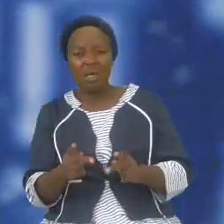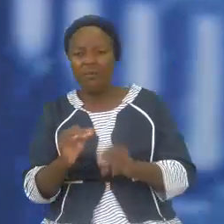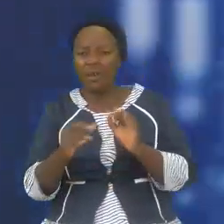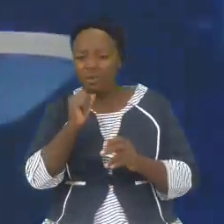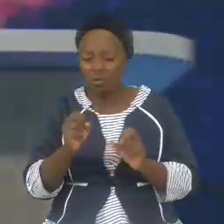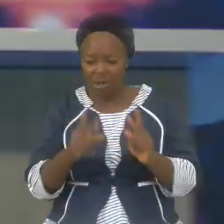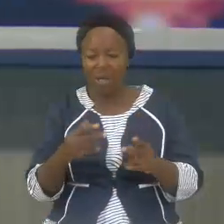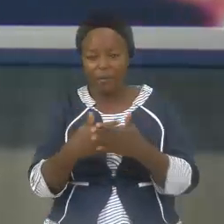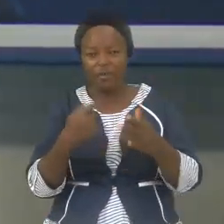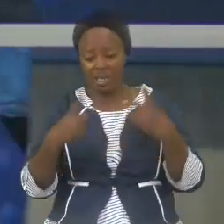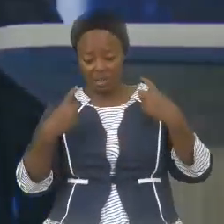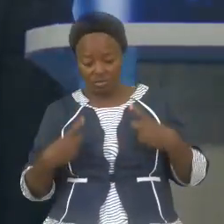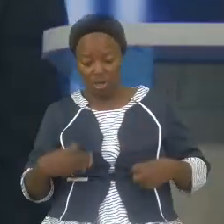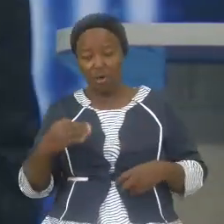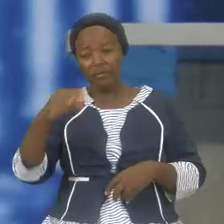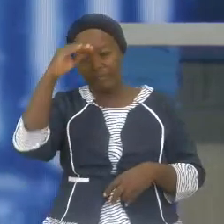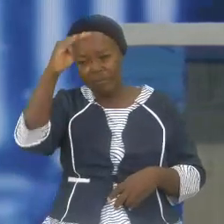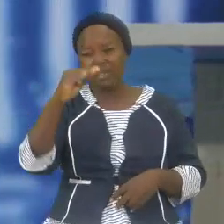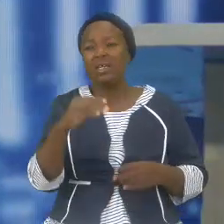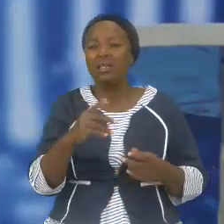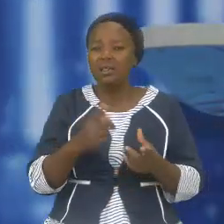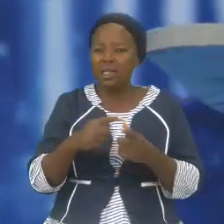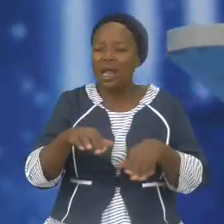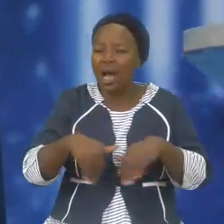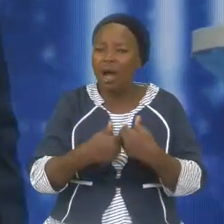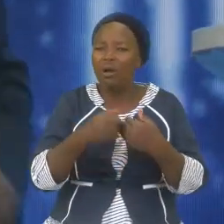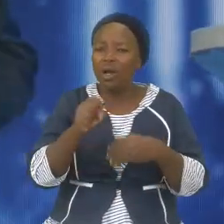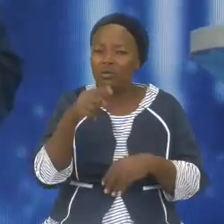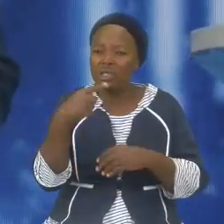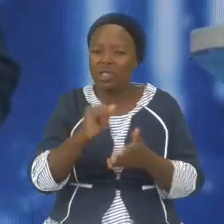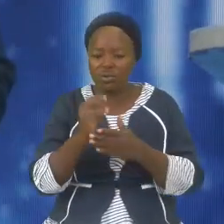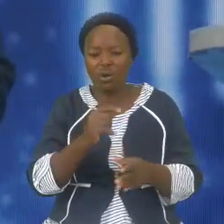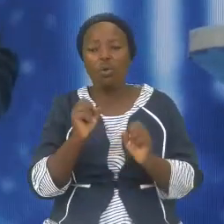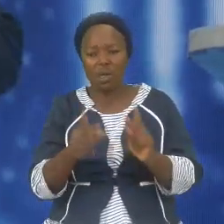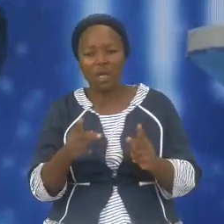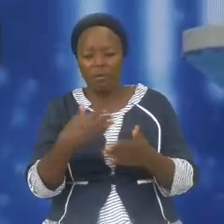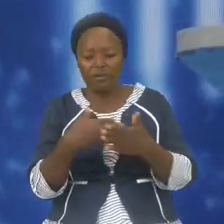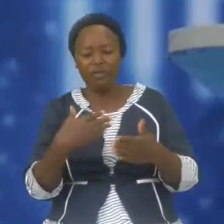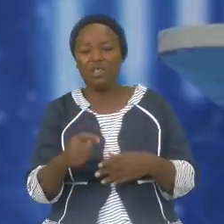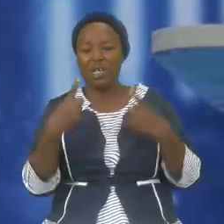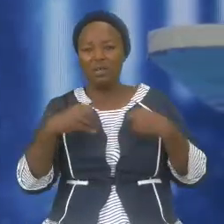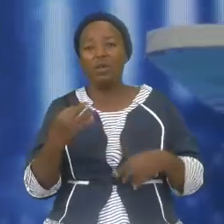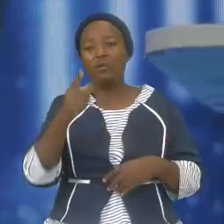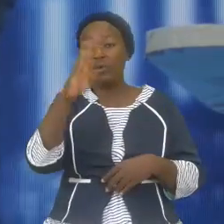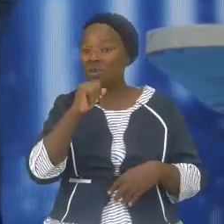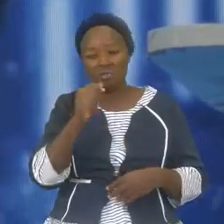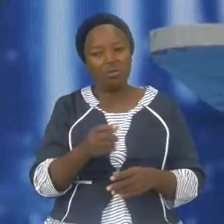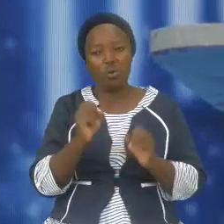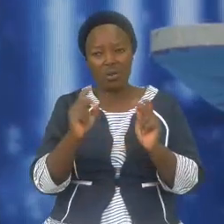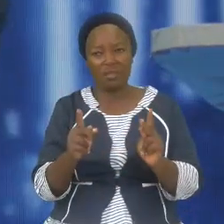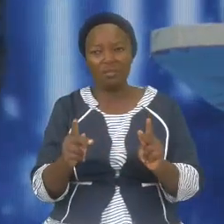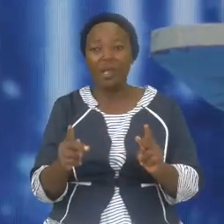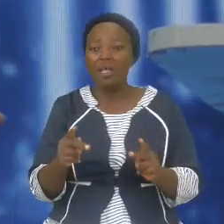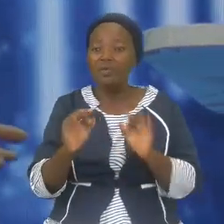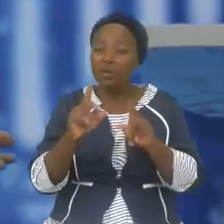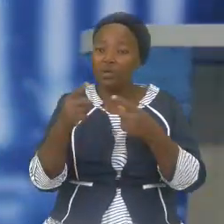before the x-ray of man, how do you say you're all right before the x-ray of God? You're not all right. If you're going to be